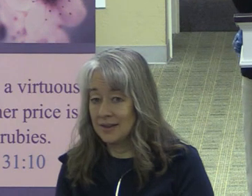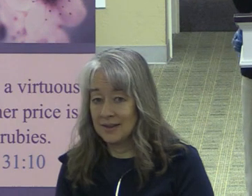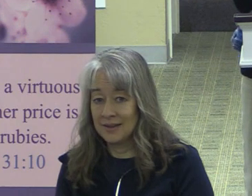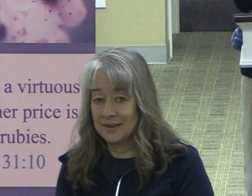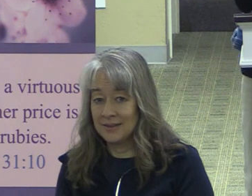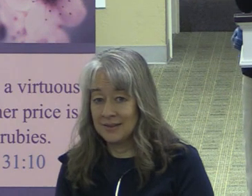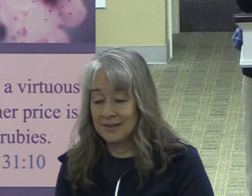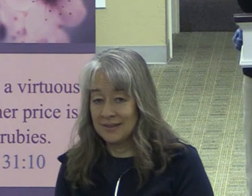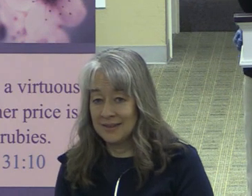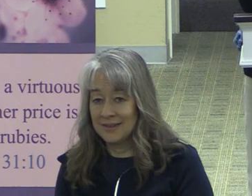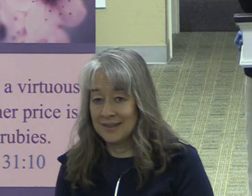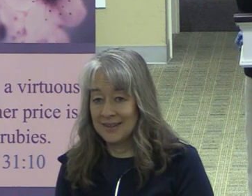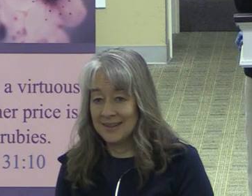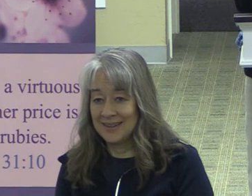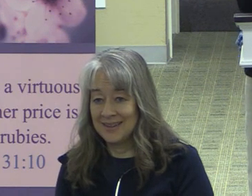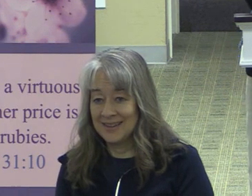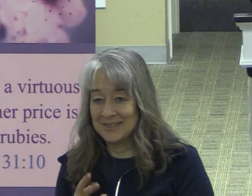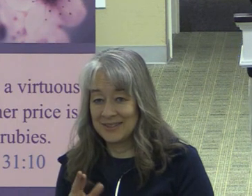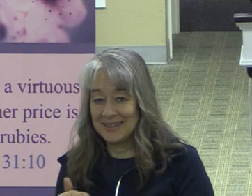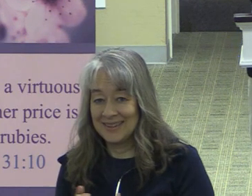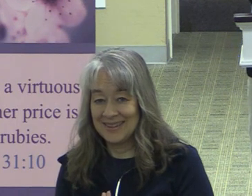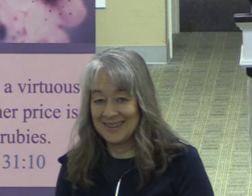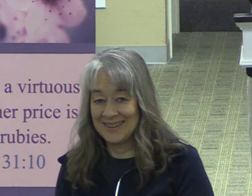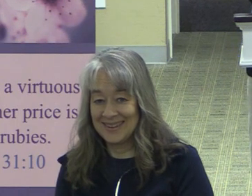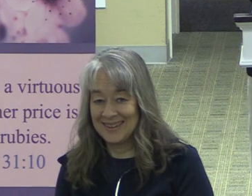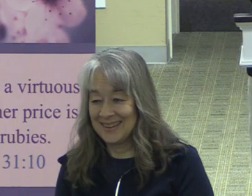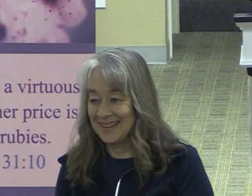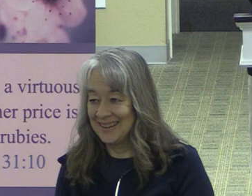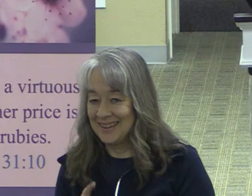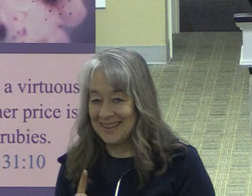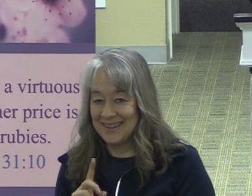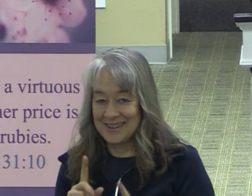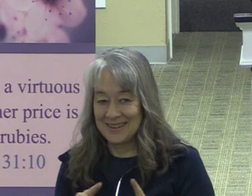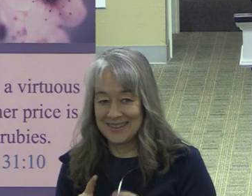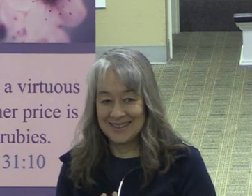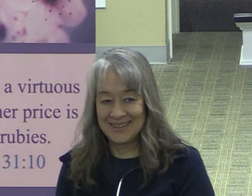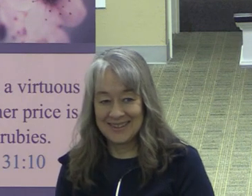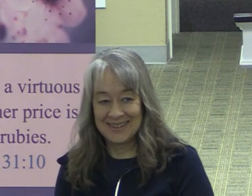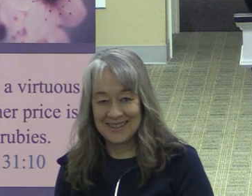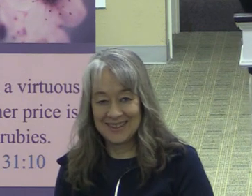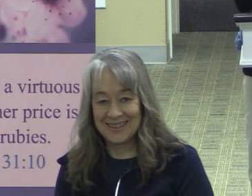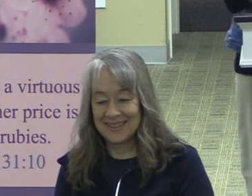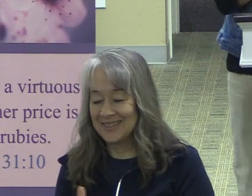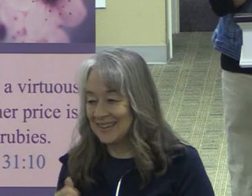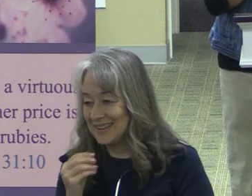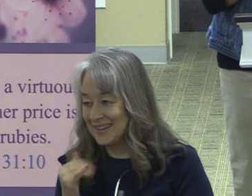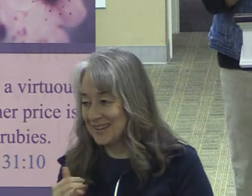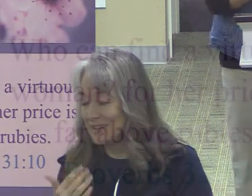food. It's ready? Okay, breakfast is ready. So thank you. We can eat breakfast.